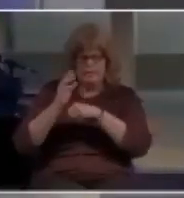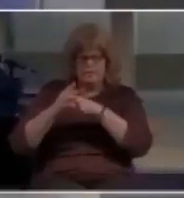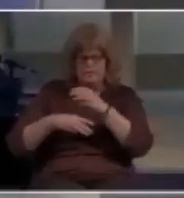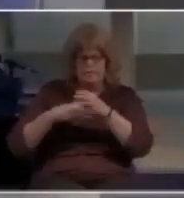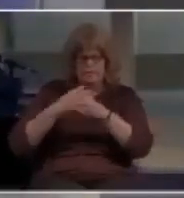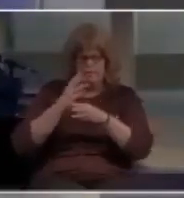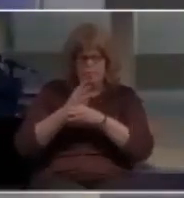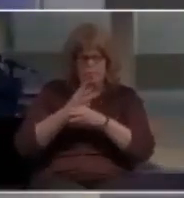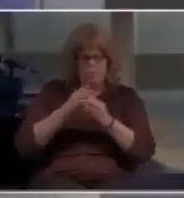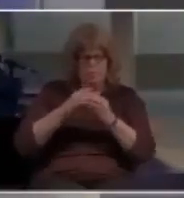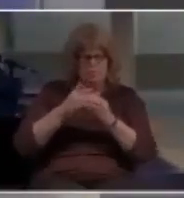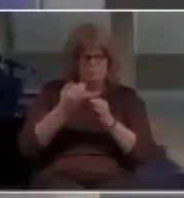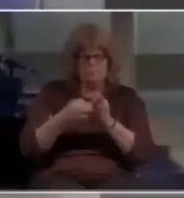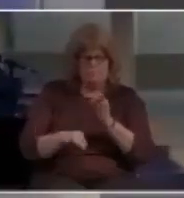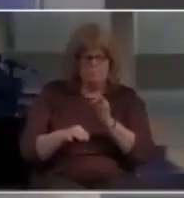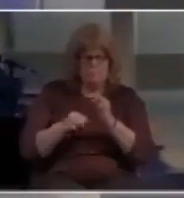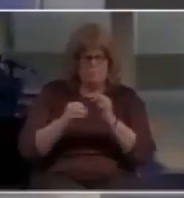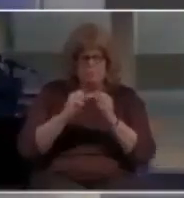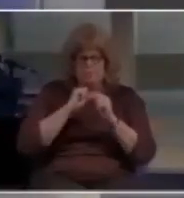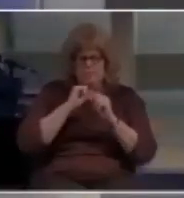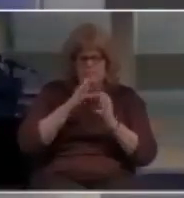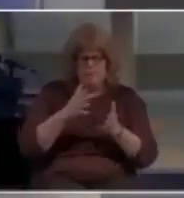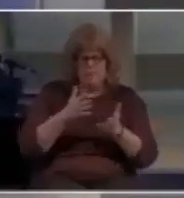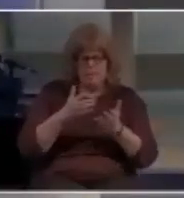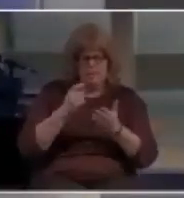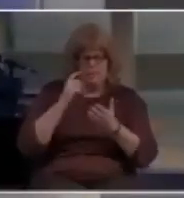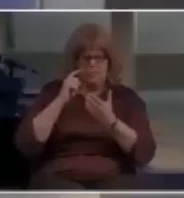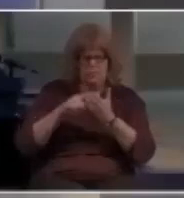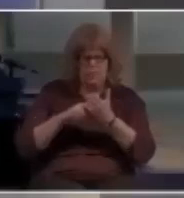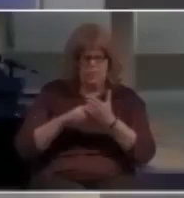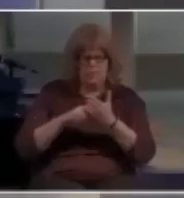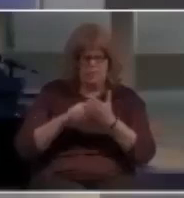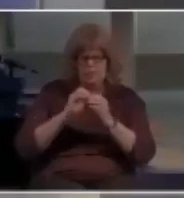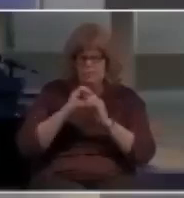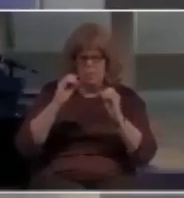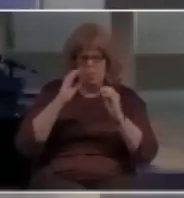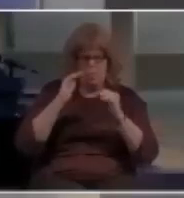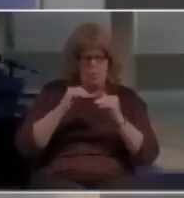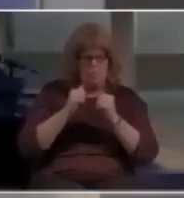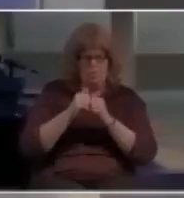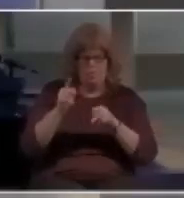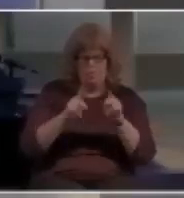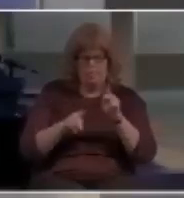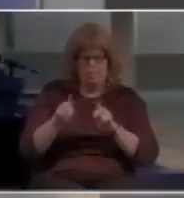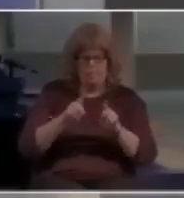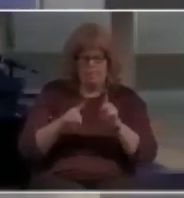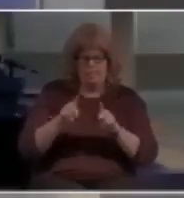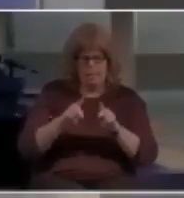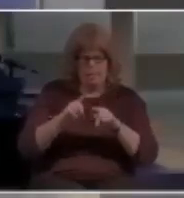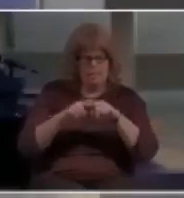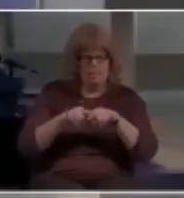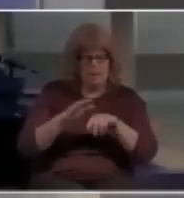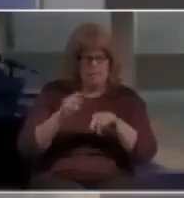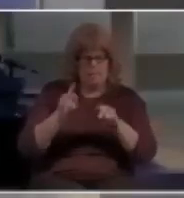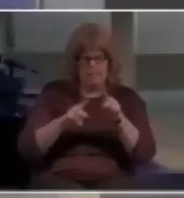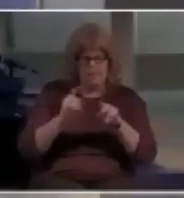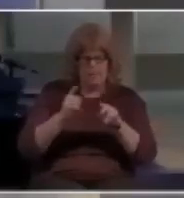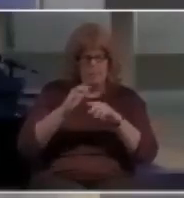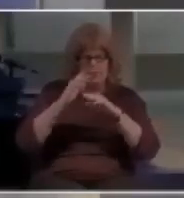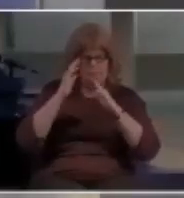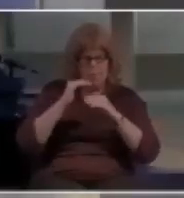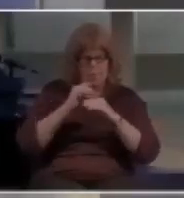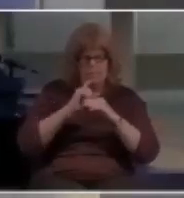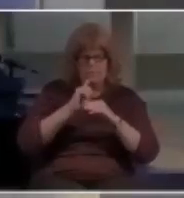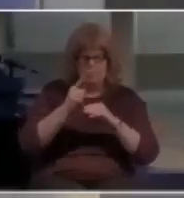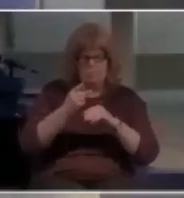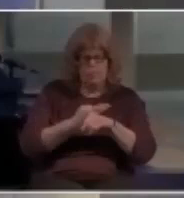and the claims that are made, and they would recognize that there is no hope in man, but that there is hope in the one true